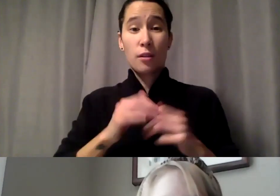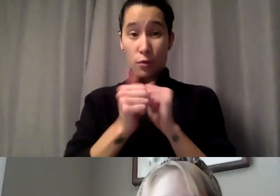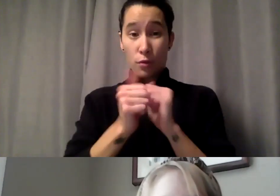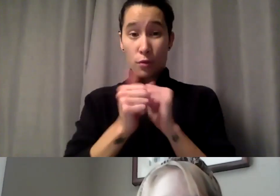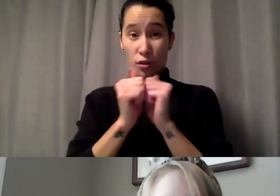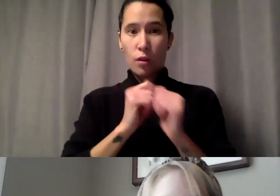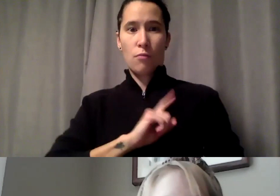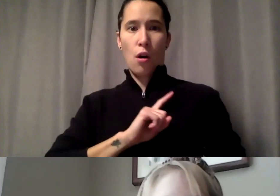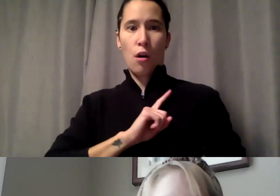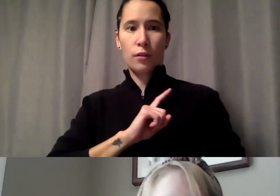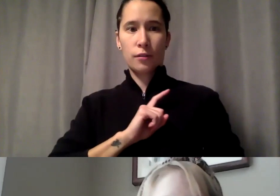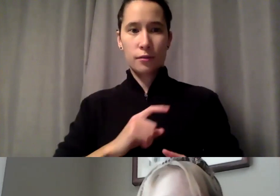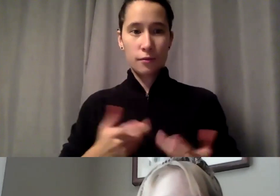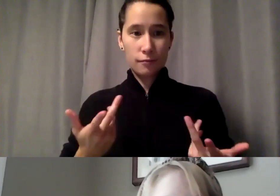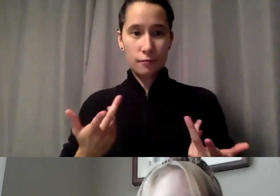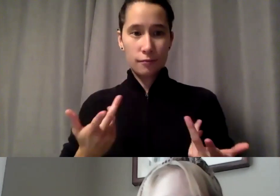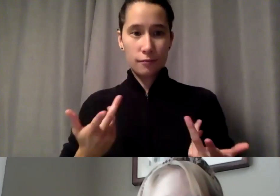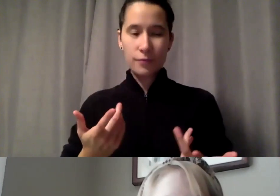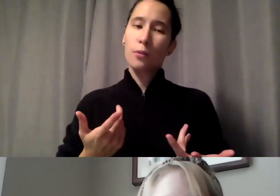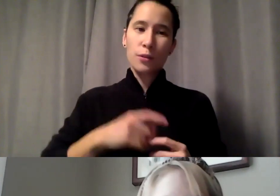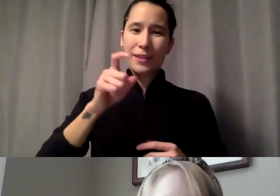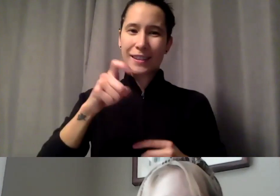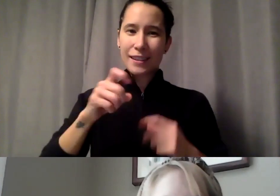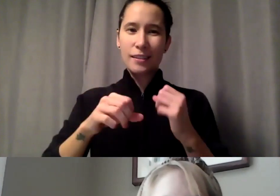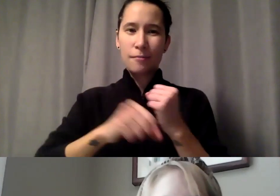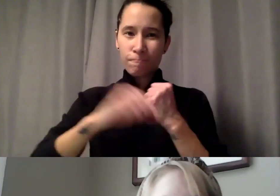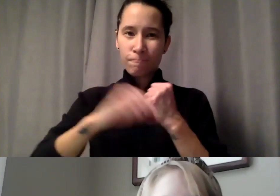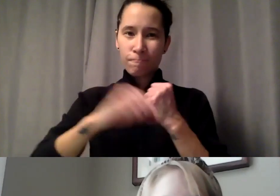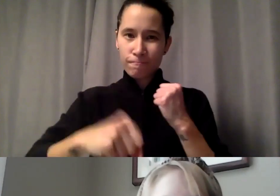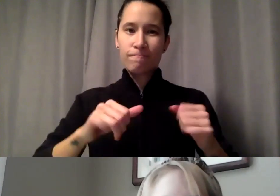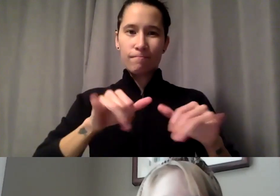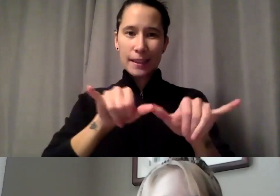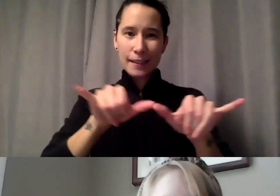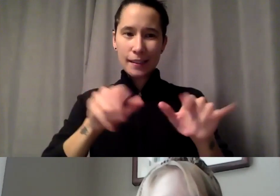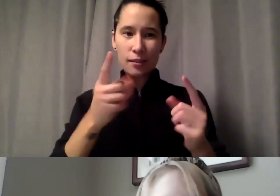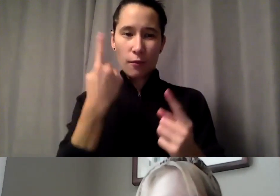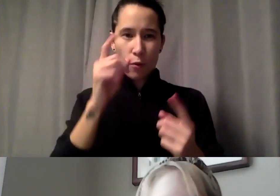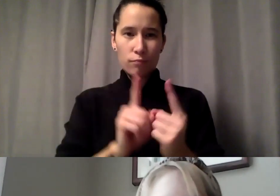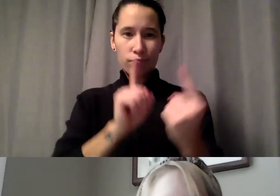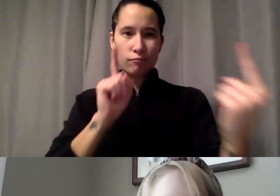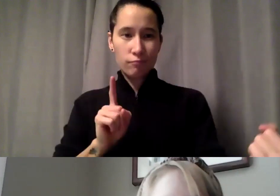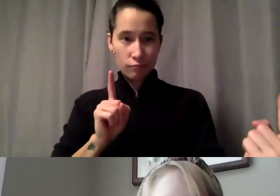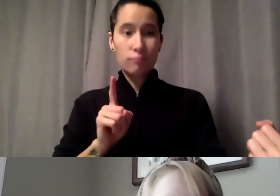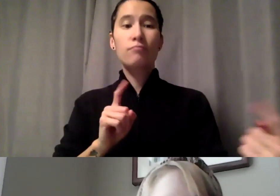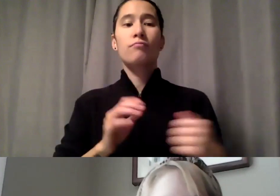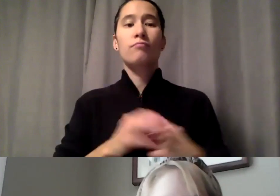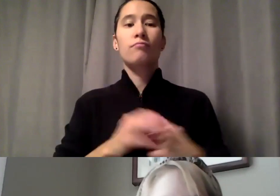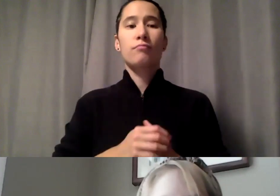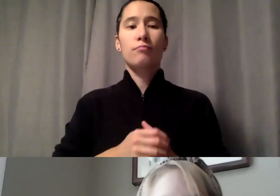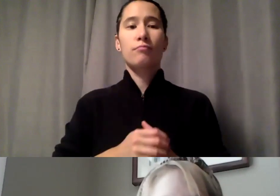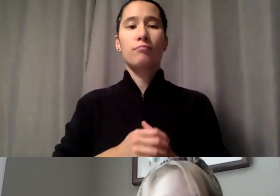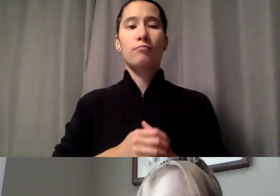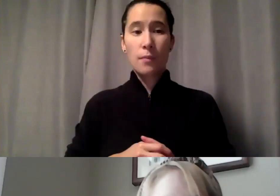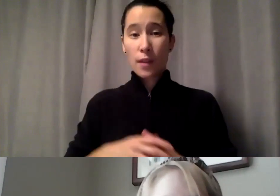which increases the distance that they deem as safe. And at this time, when there's this many numbers in our province,